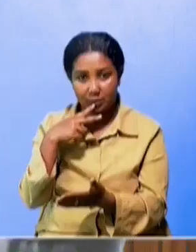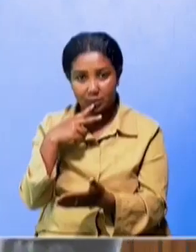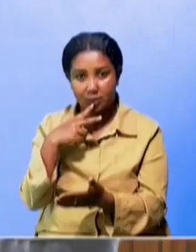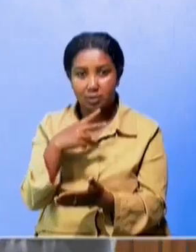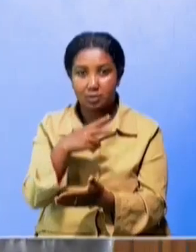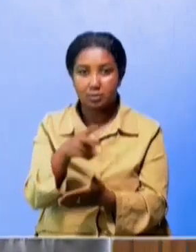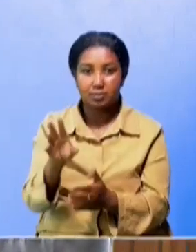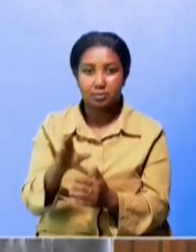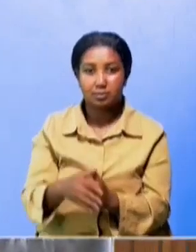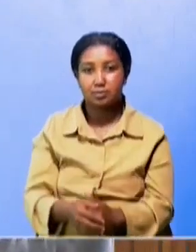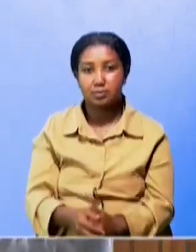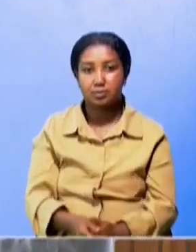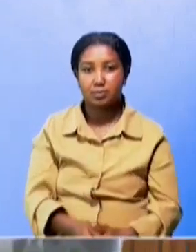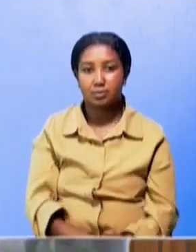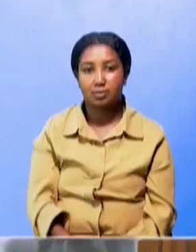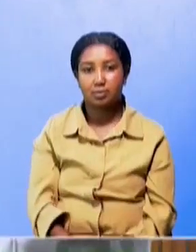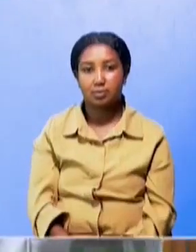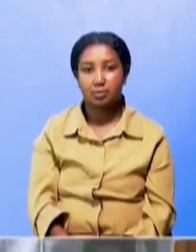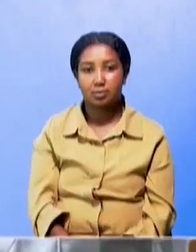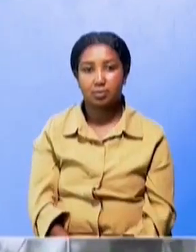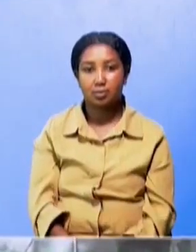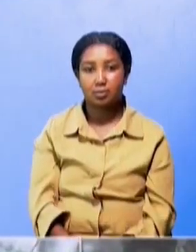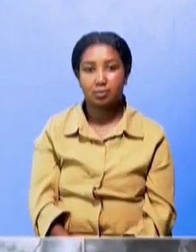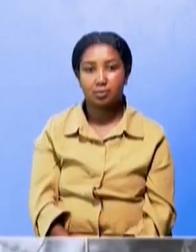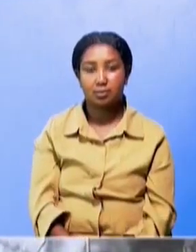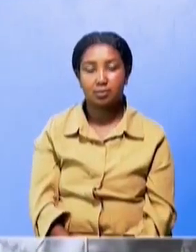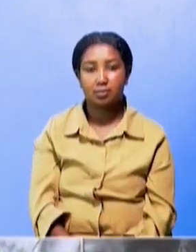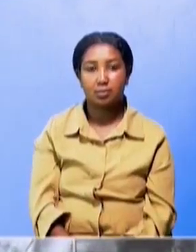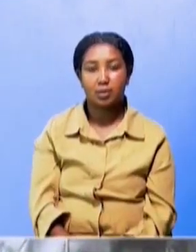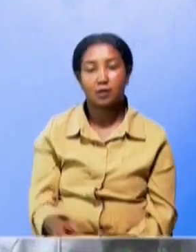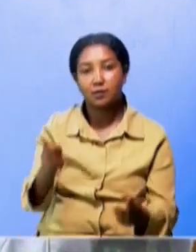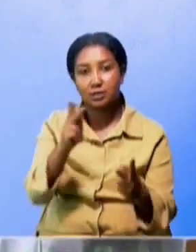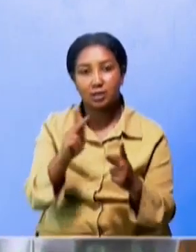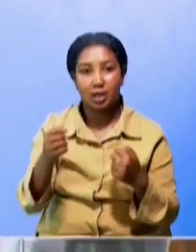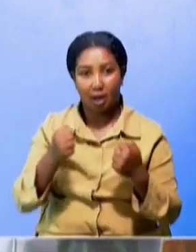has and, that's this reform visited.